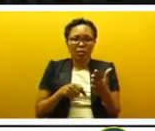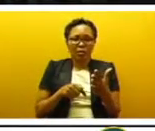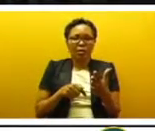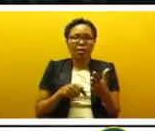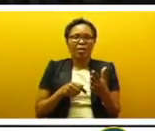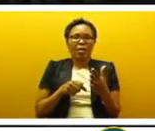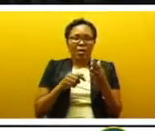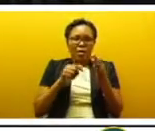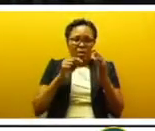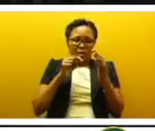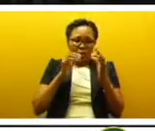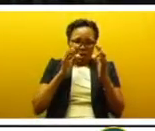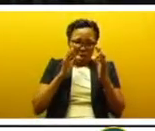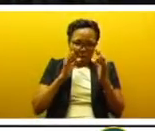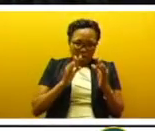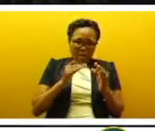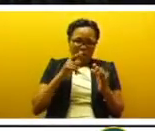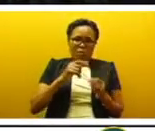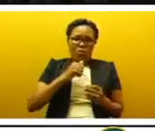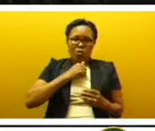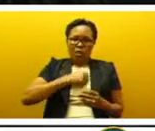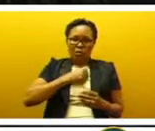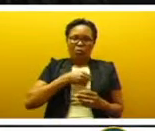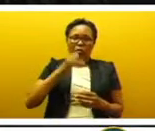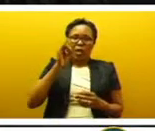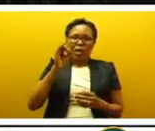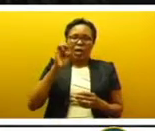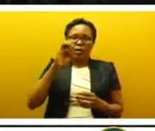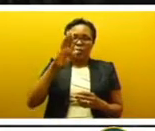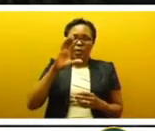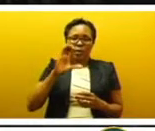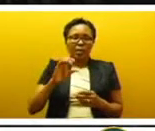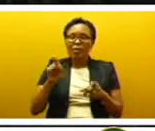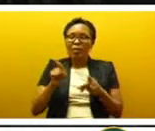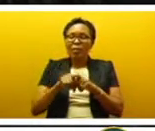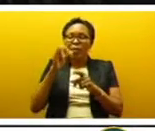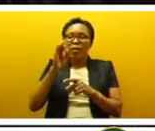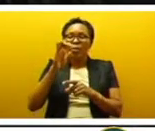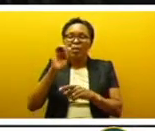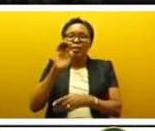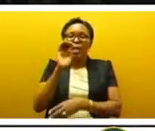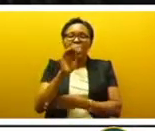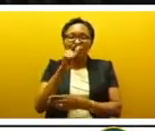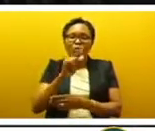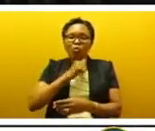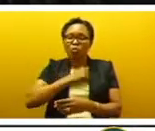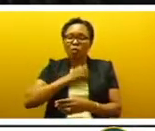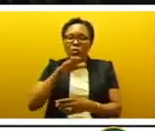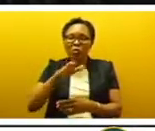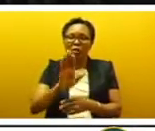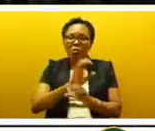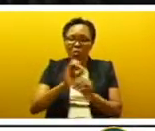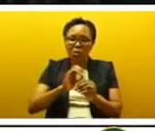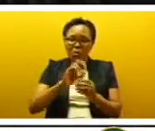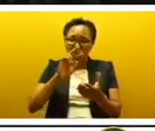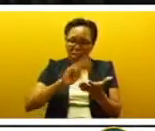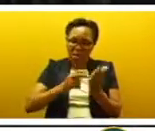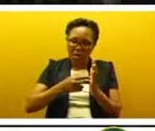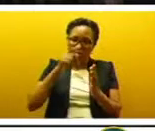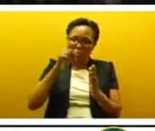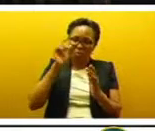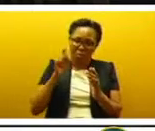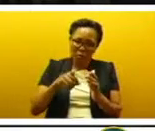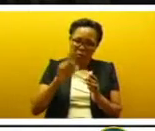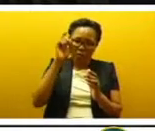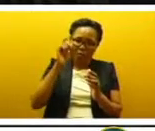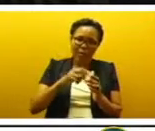you excuse Iebc, and they did not ask you to excuse them, then you must find that the numbers in petition